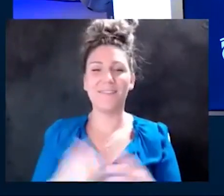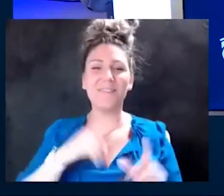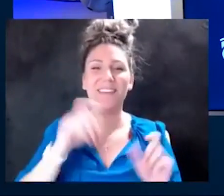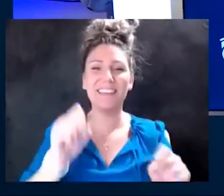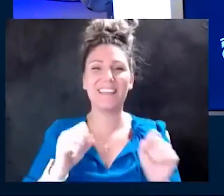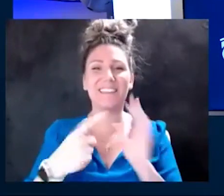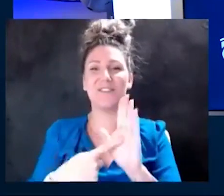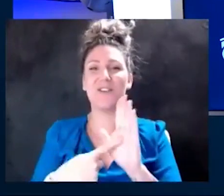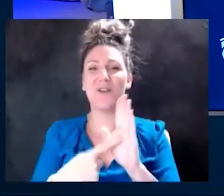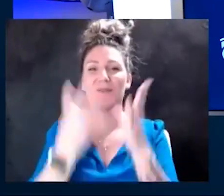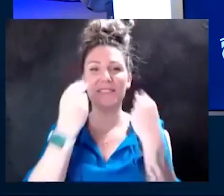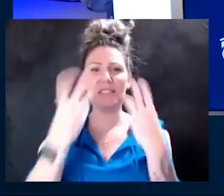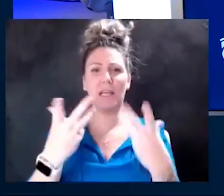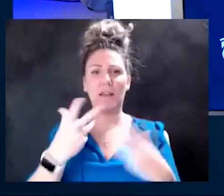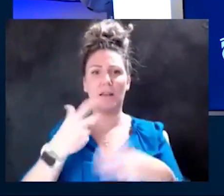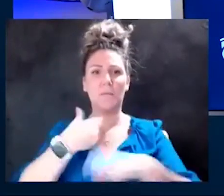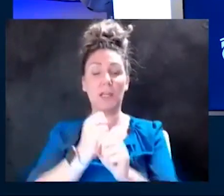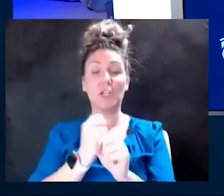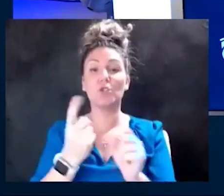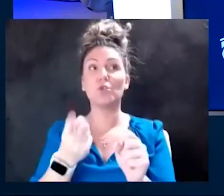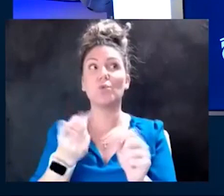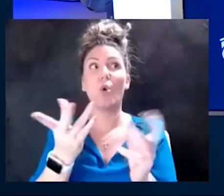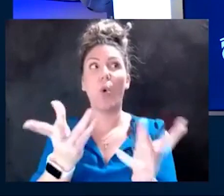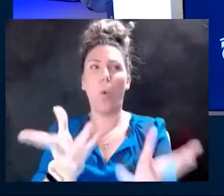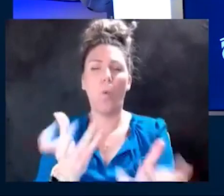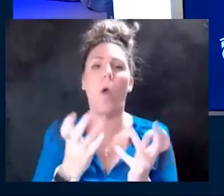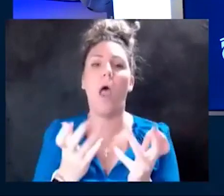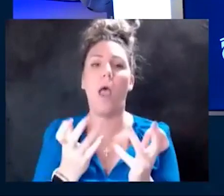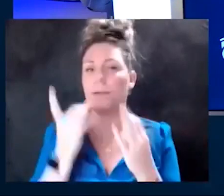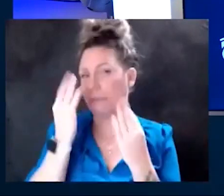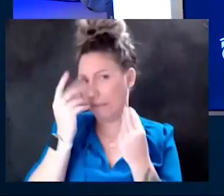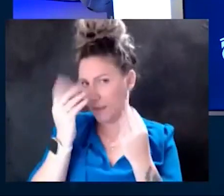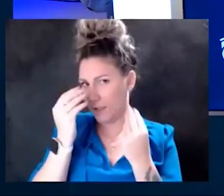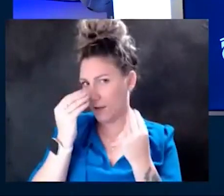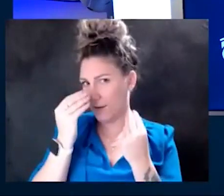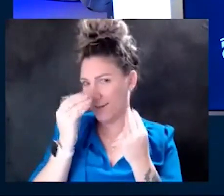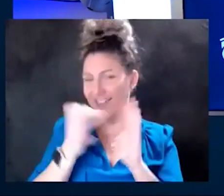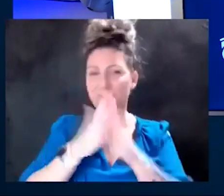it makes you want to think about it, then it's been a success.